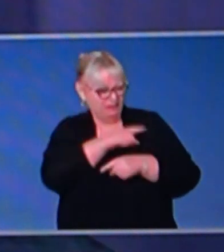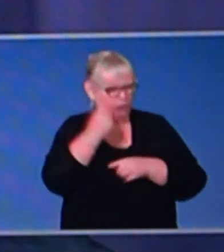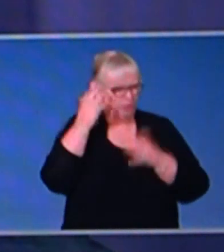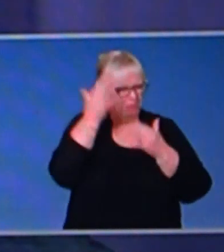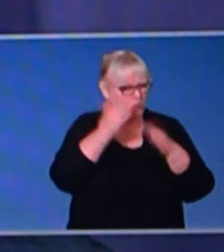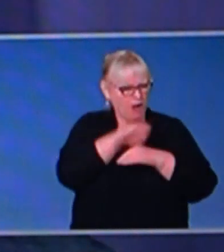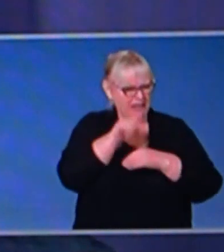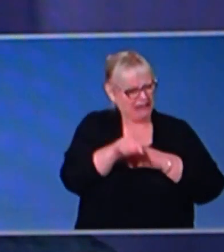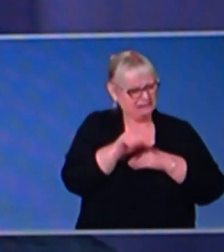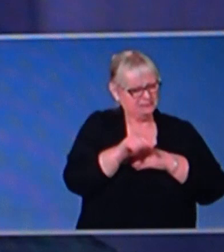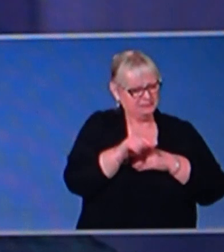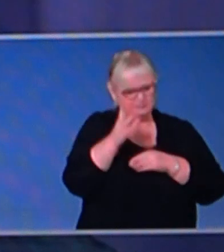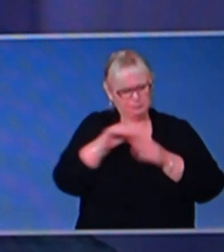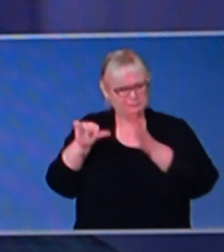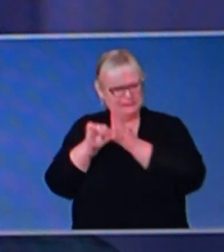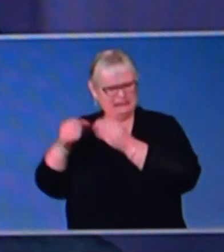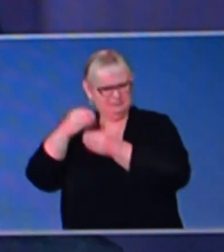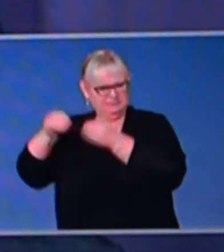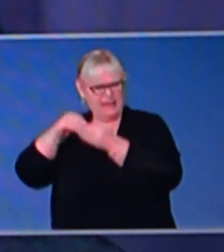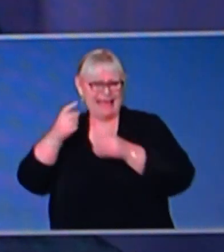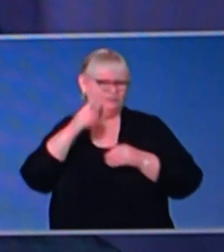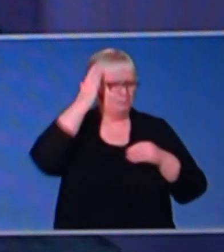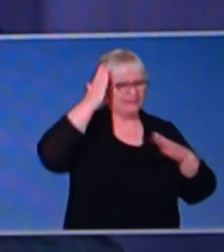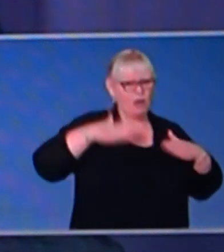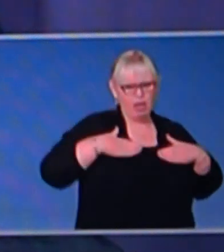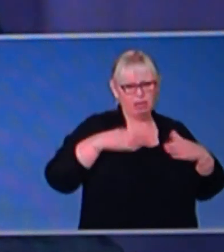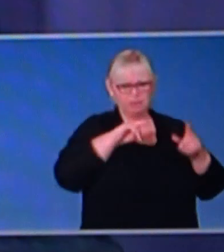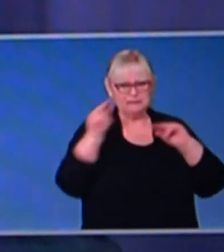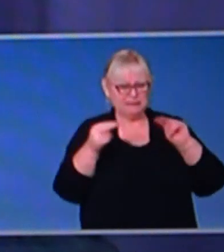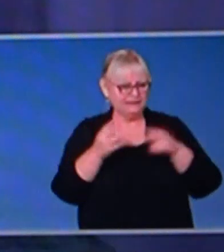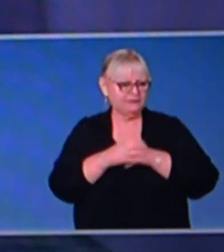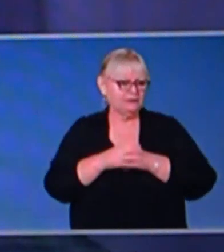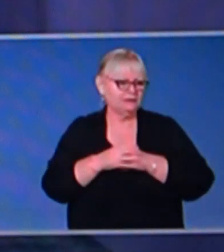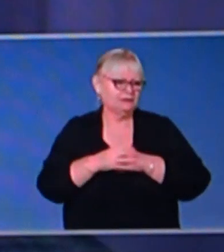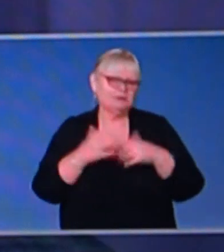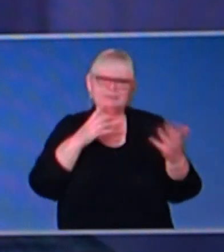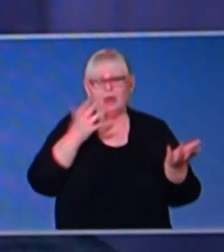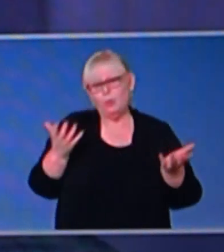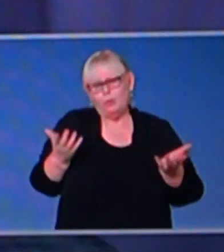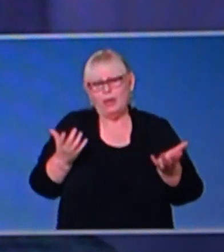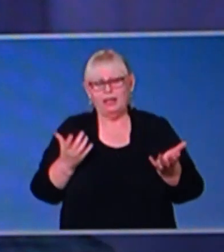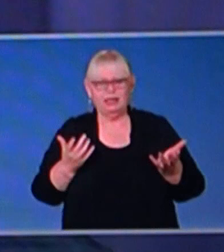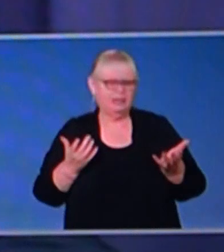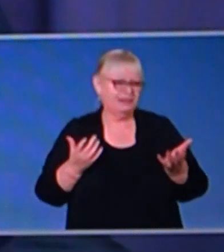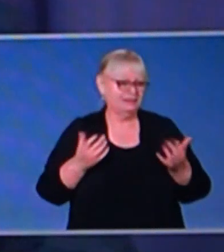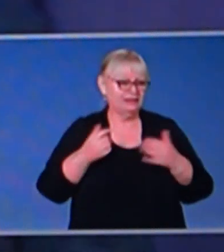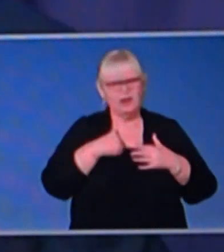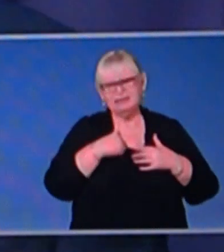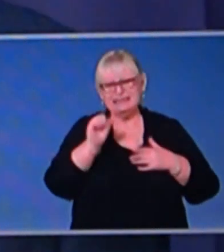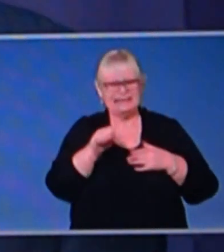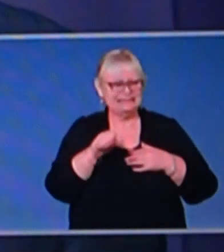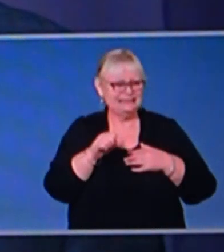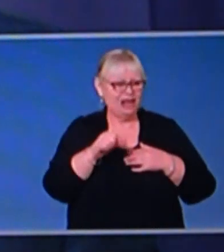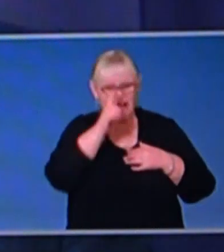into your thinking from an economic point of view and from a mental health point of view? Well, to be fair, they put two views, and which sort of argue